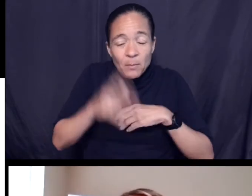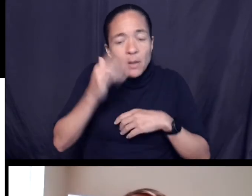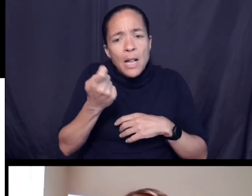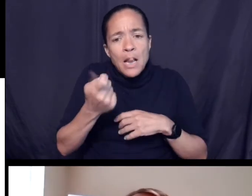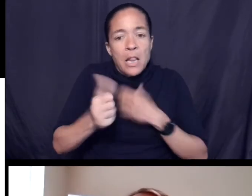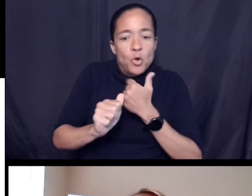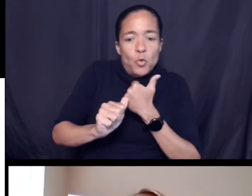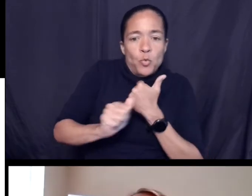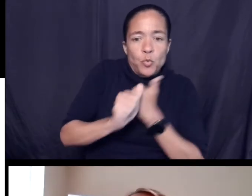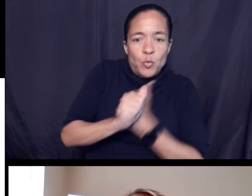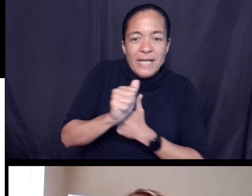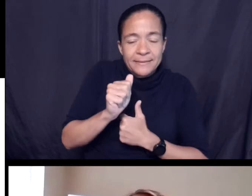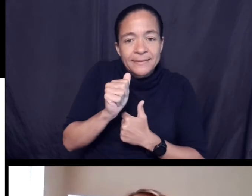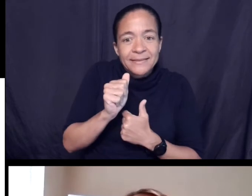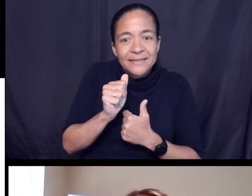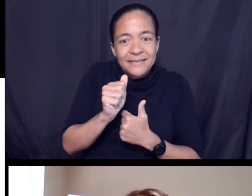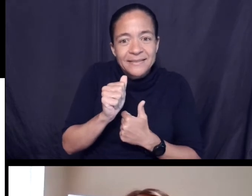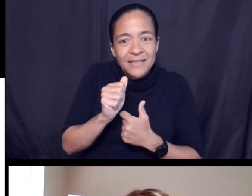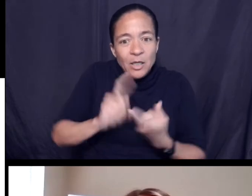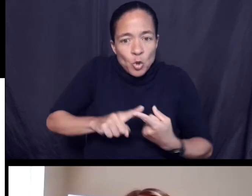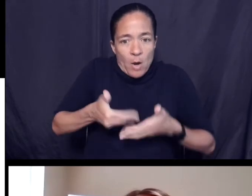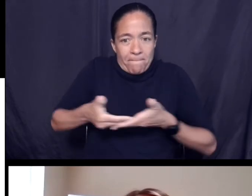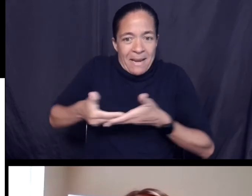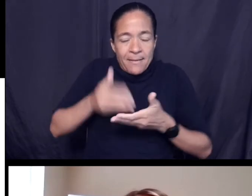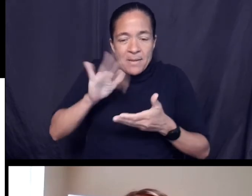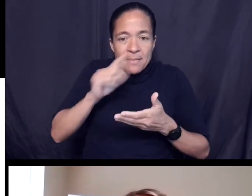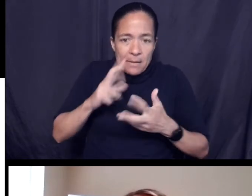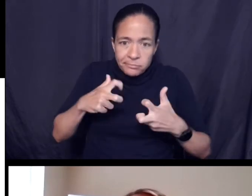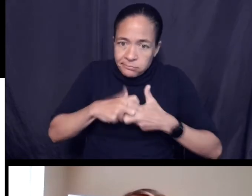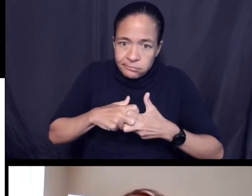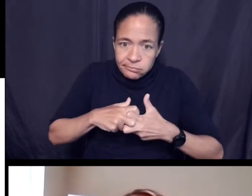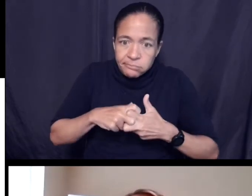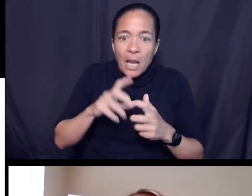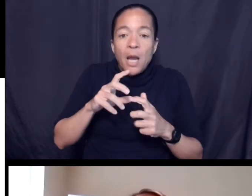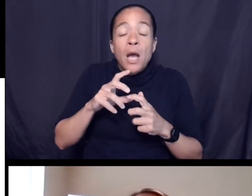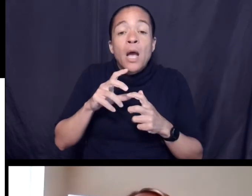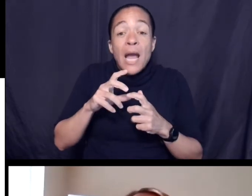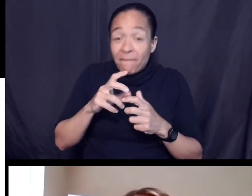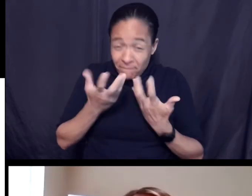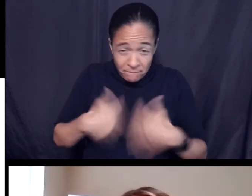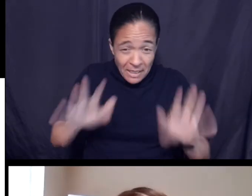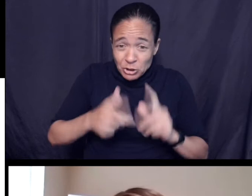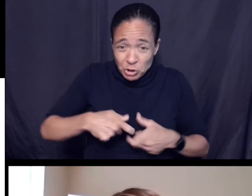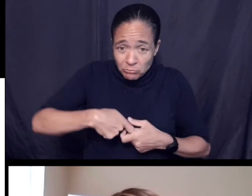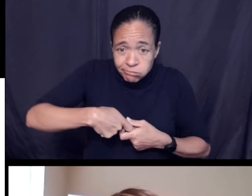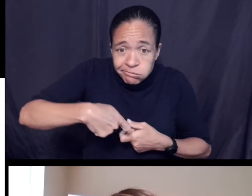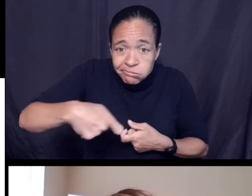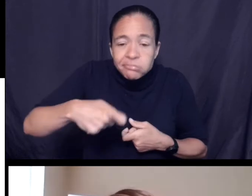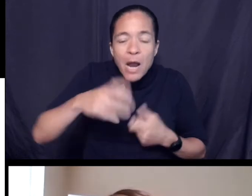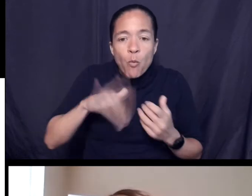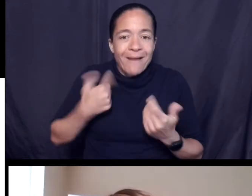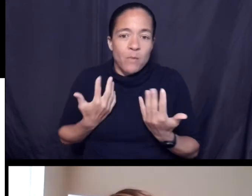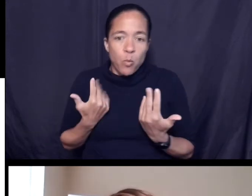that procedure was a difficult thing to go through. And then just the wait afterwards until we finally got the news that Kiba